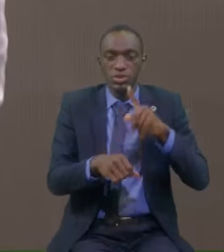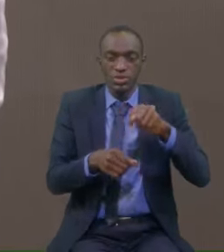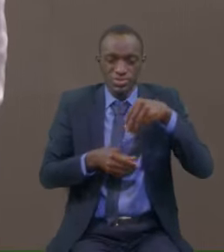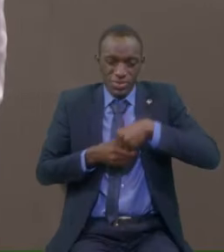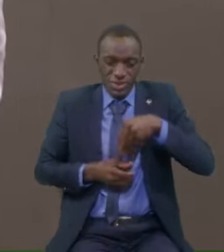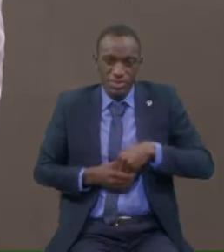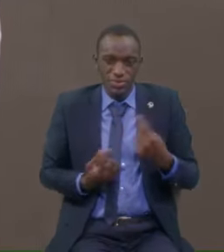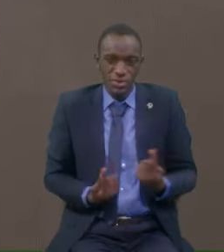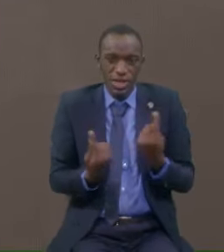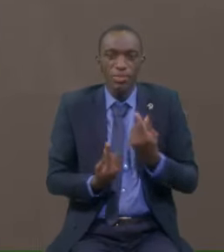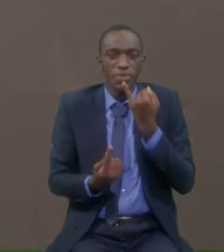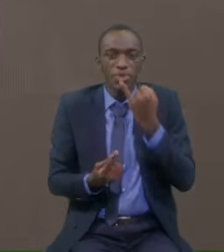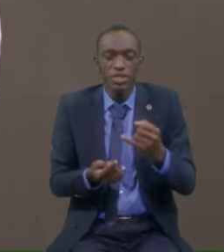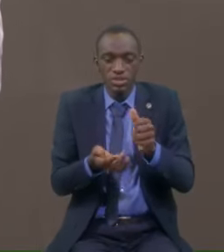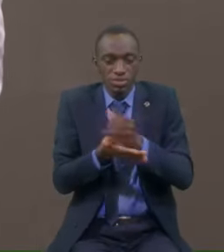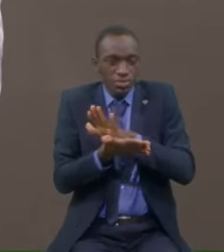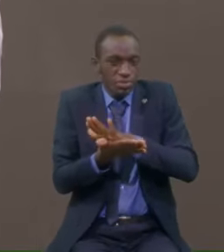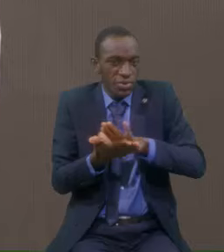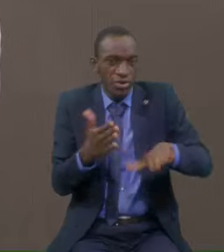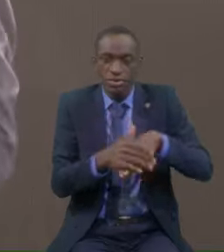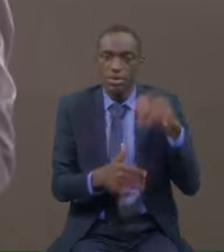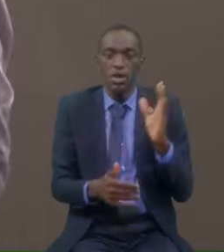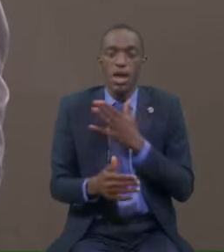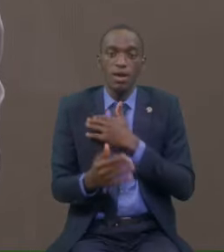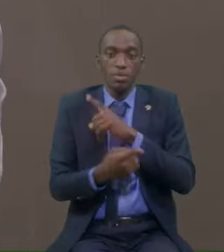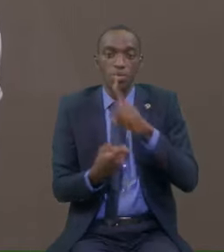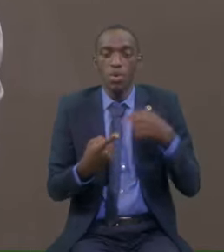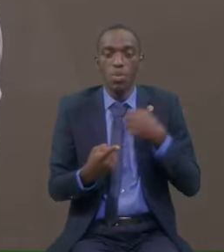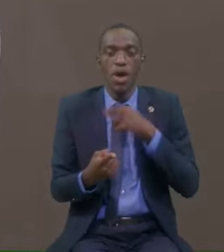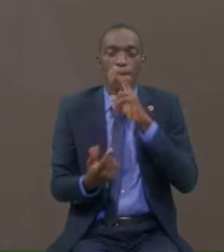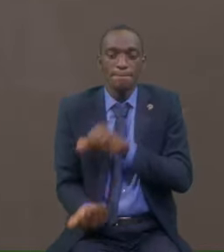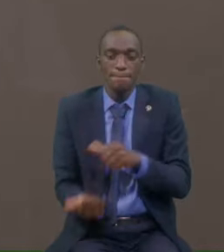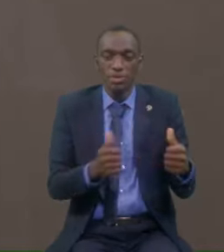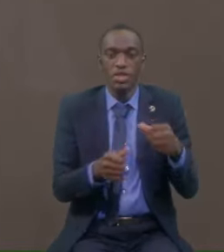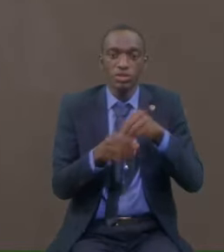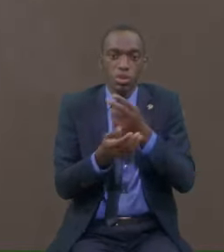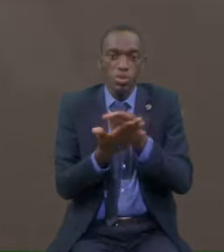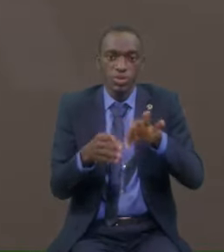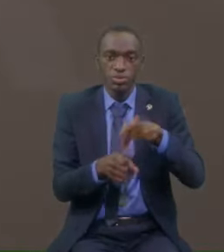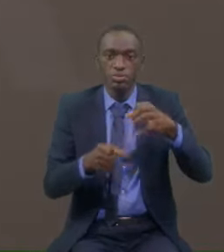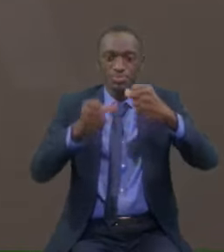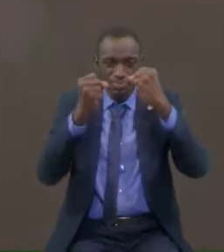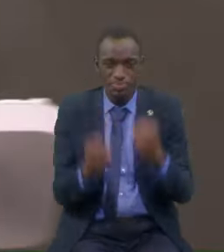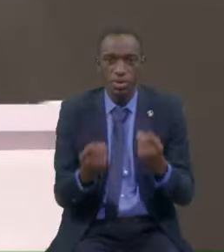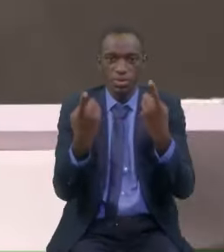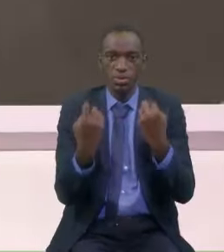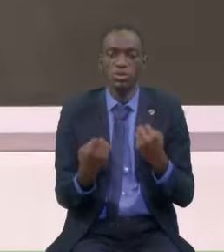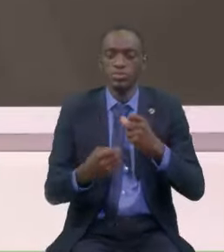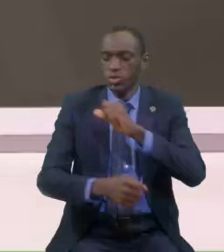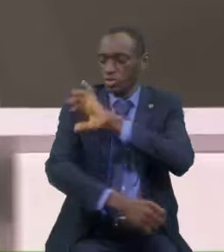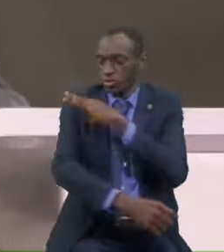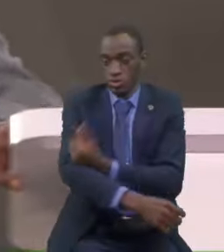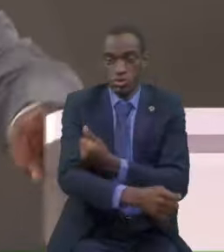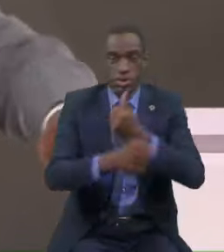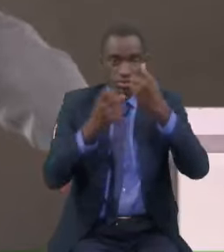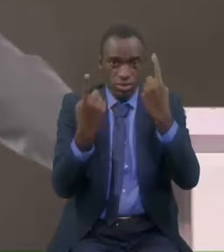are baptized in the Holy Ghost, power comes, strength comes, anointing comes. And when you